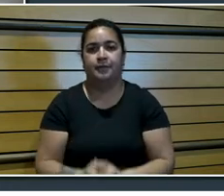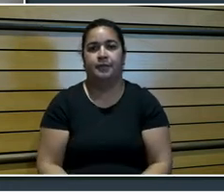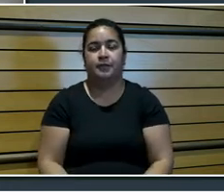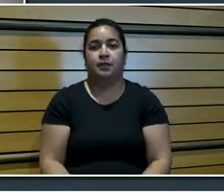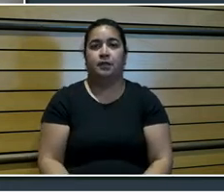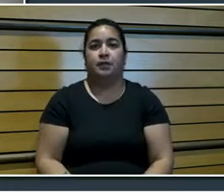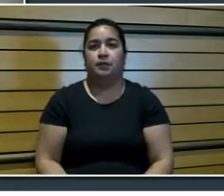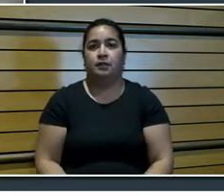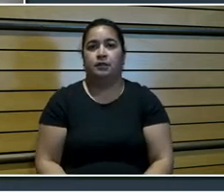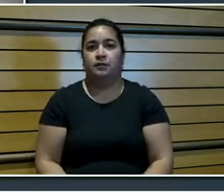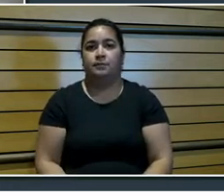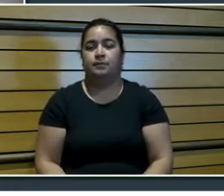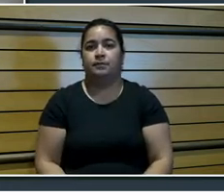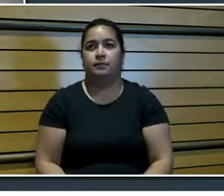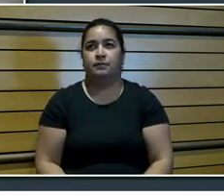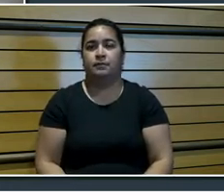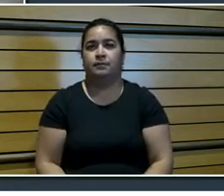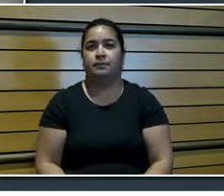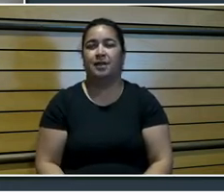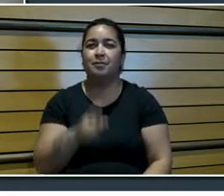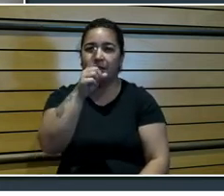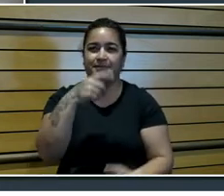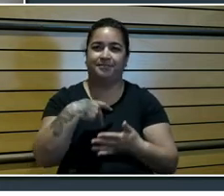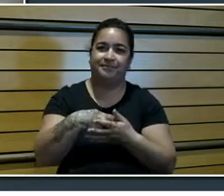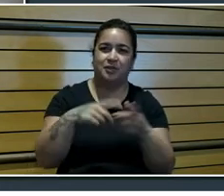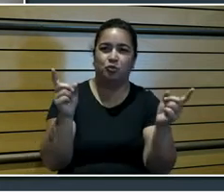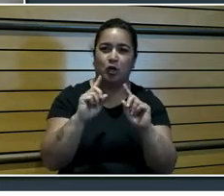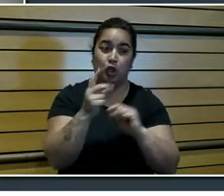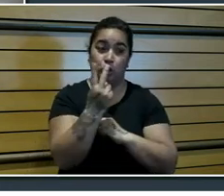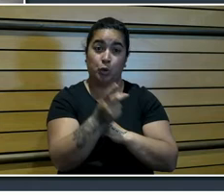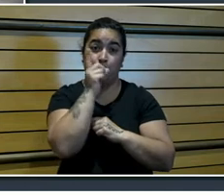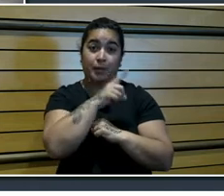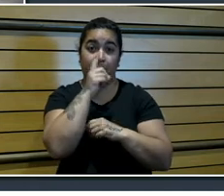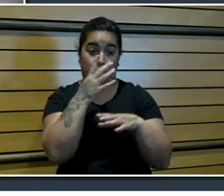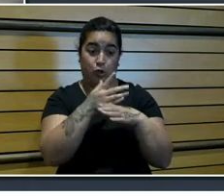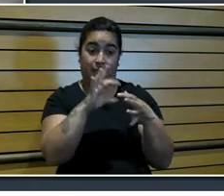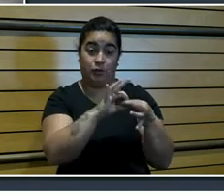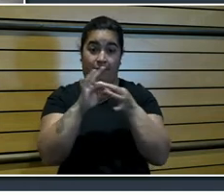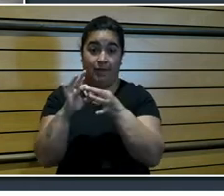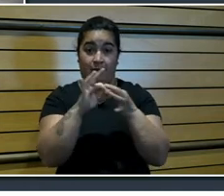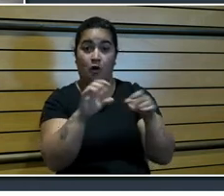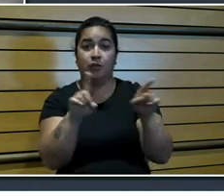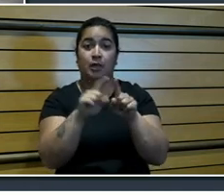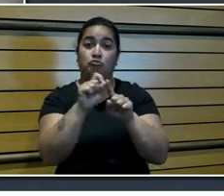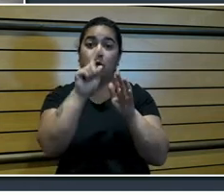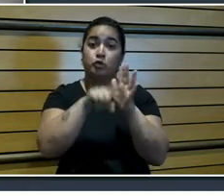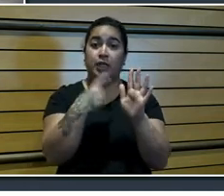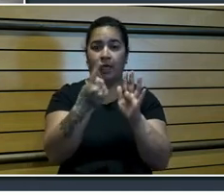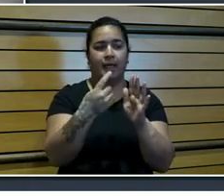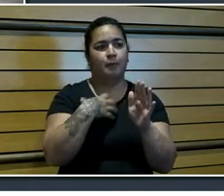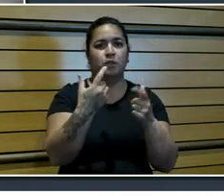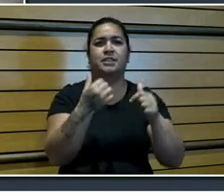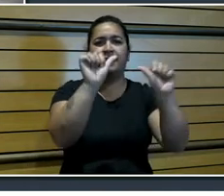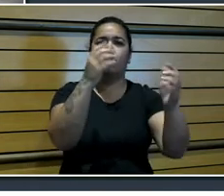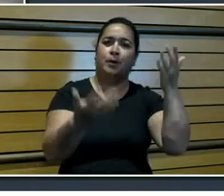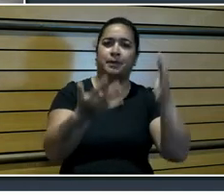our guests. But the implication is that two peoples working together on a project will be more successful than if one